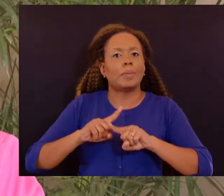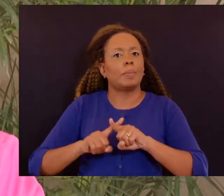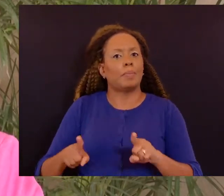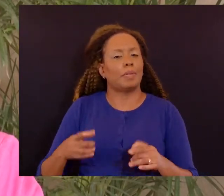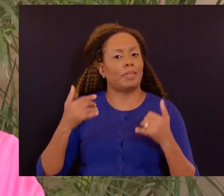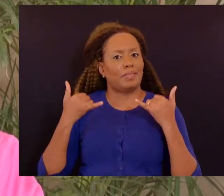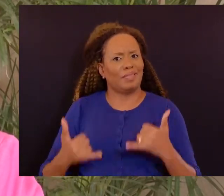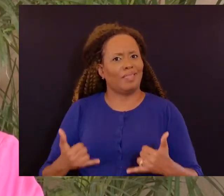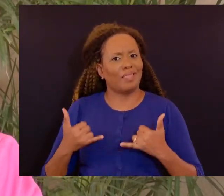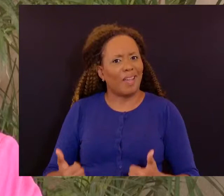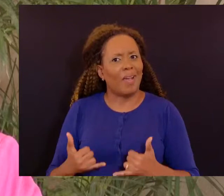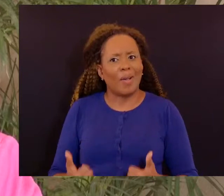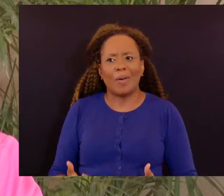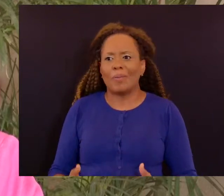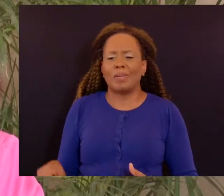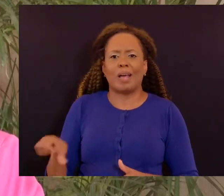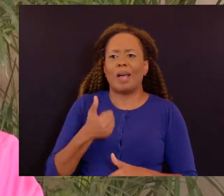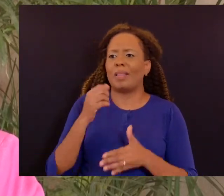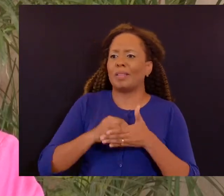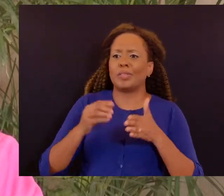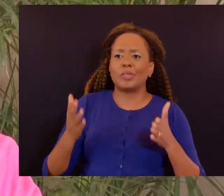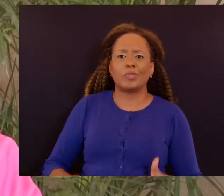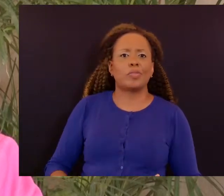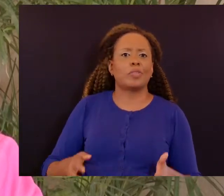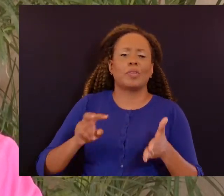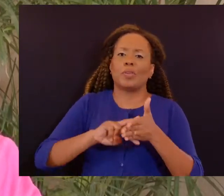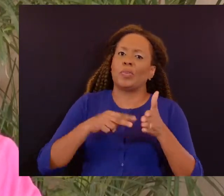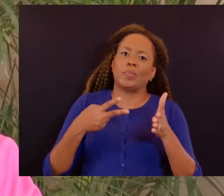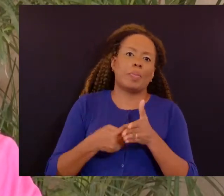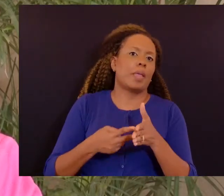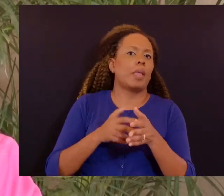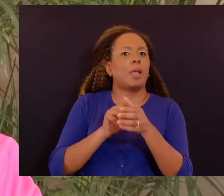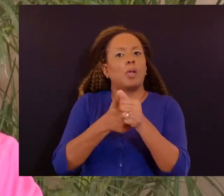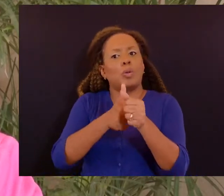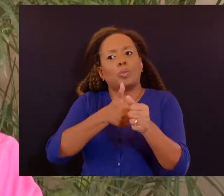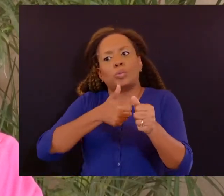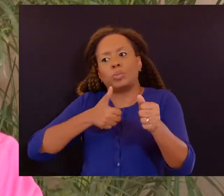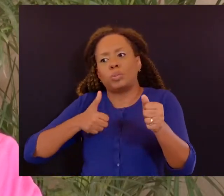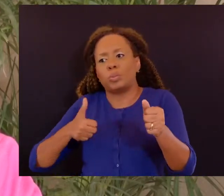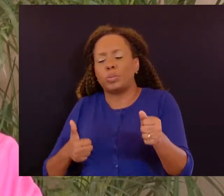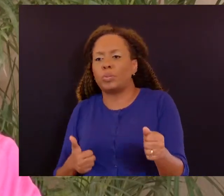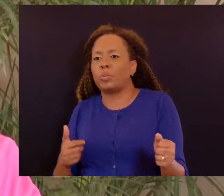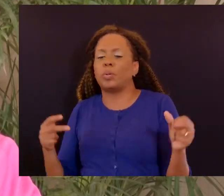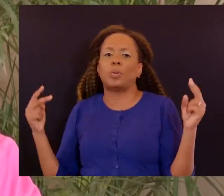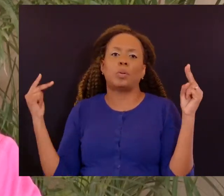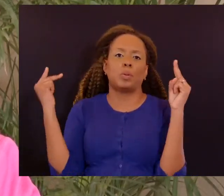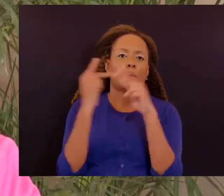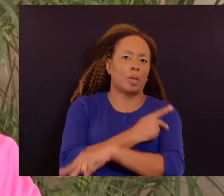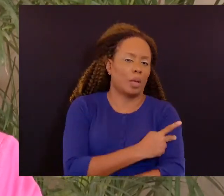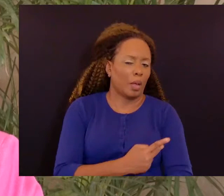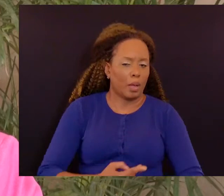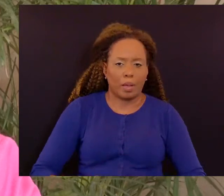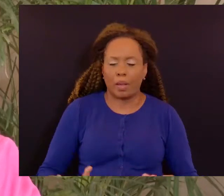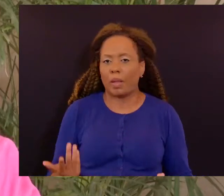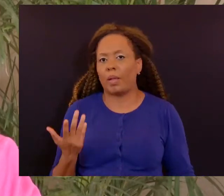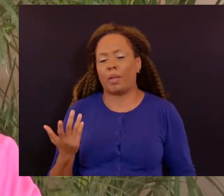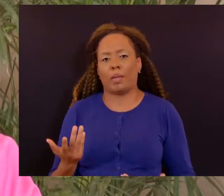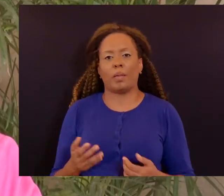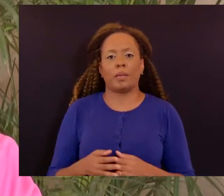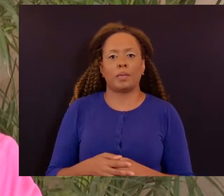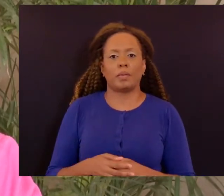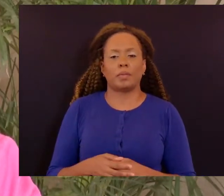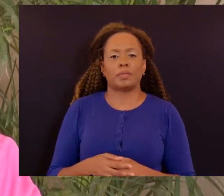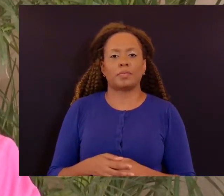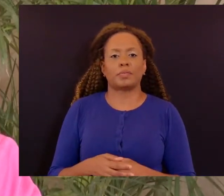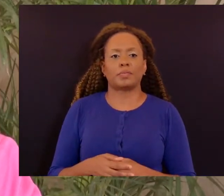reasonably infer that the other primary school children will have severe gaps and severe deficits as well. So